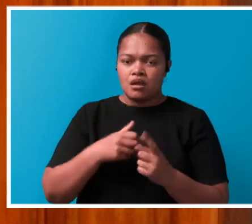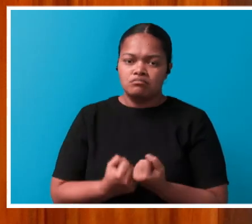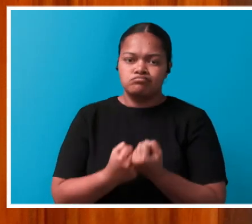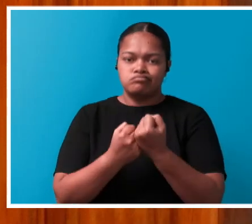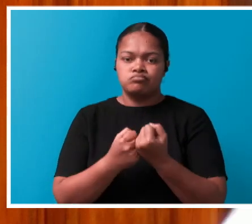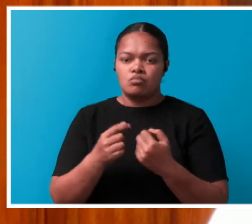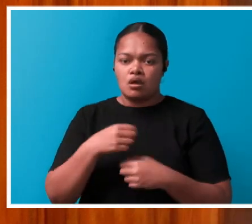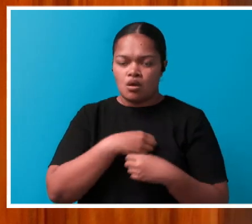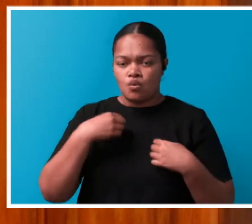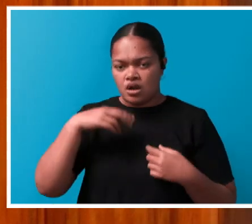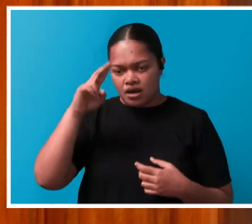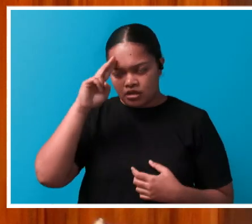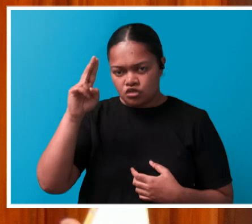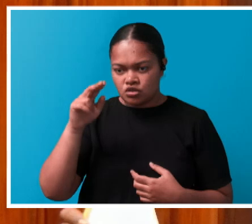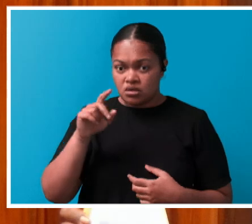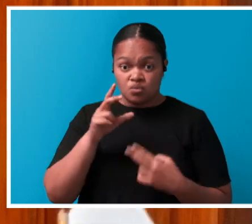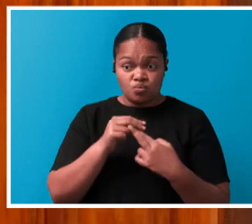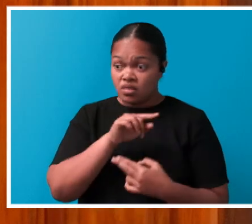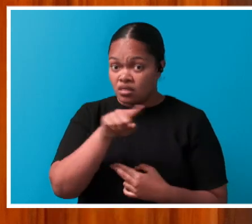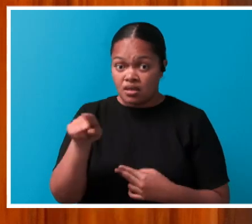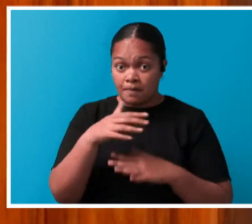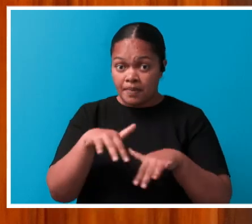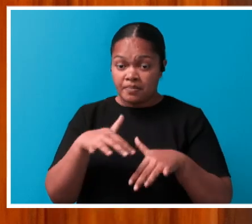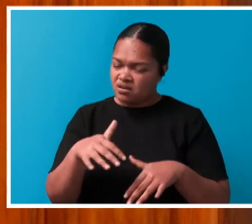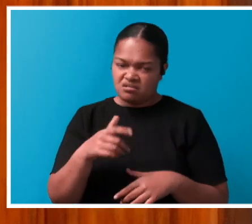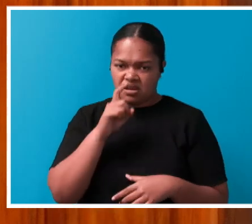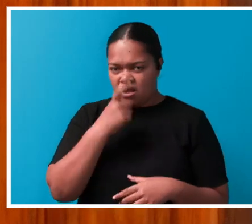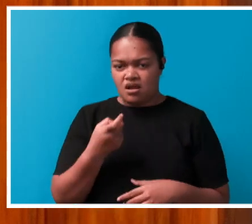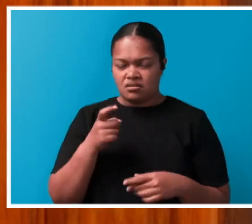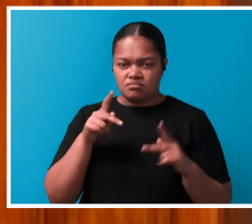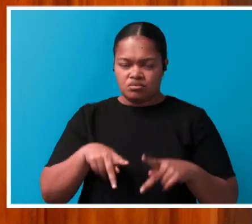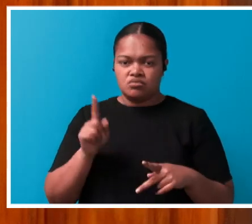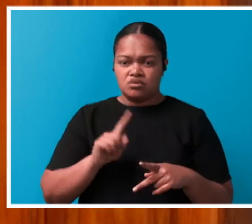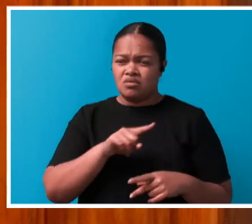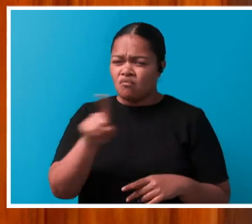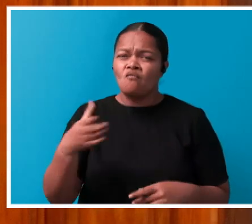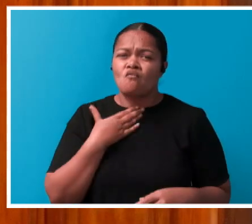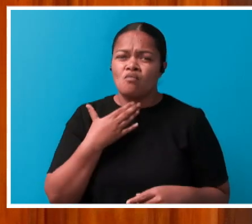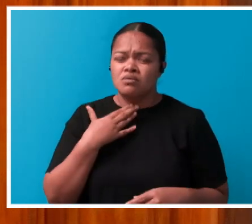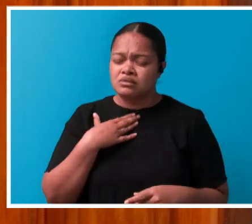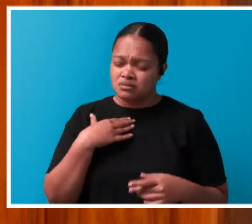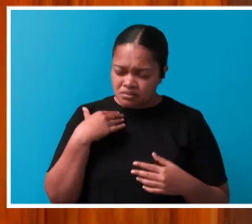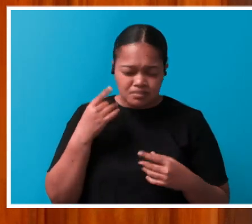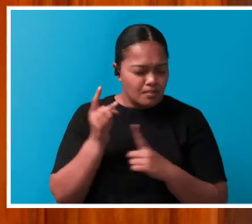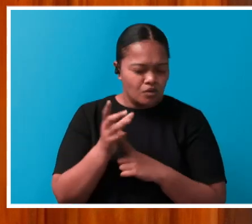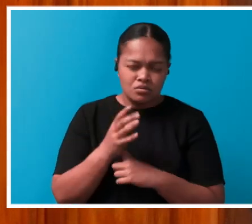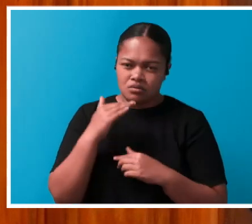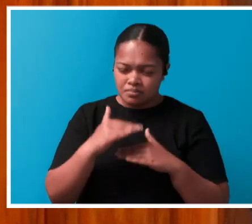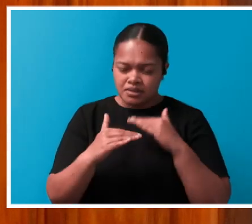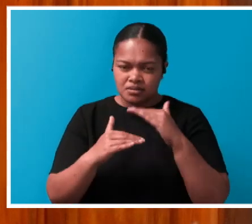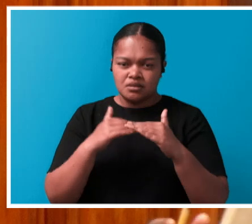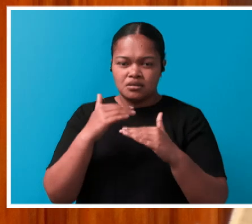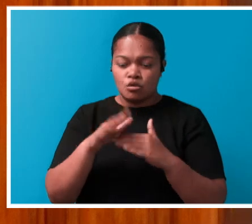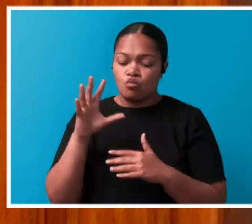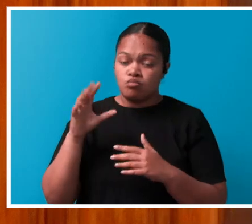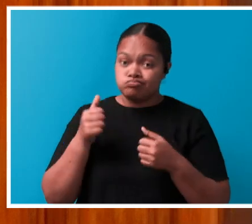we wouldn't be here today. The voices of all Fijians are crucial in building a prosperous nation that